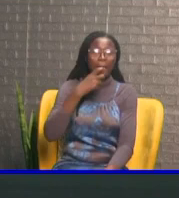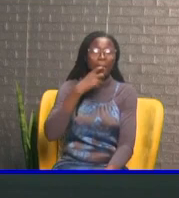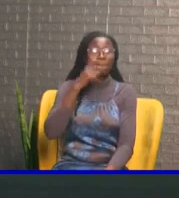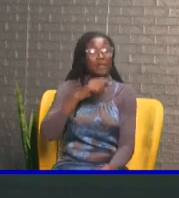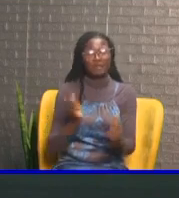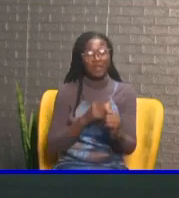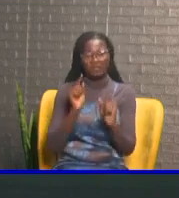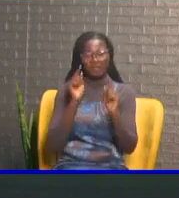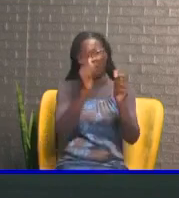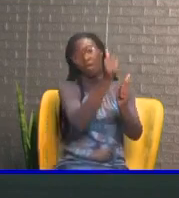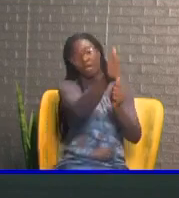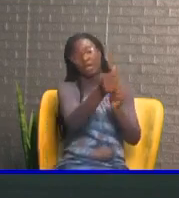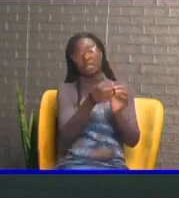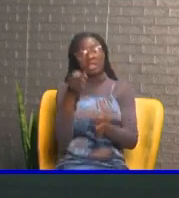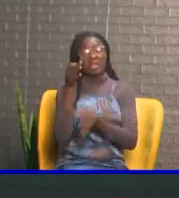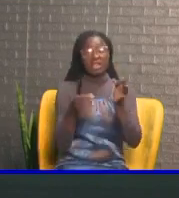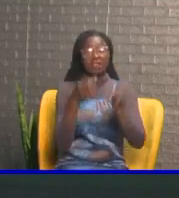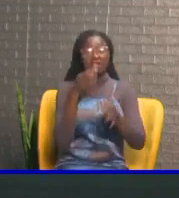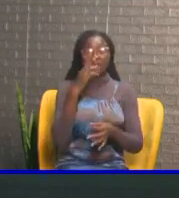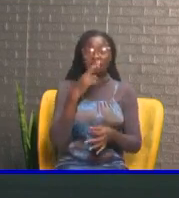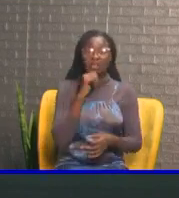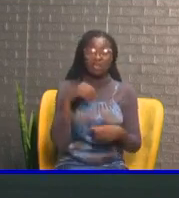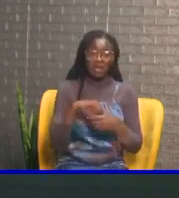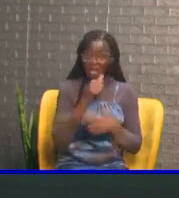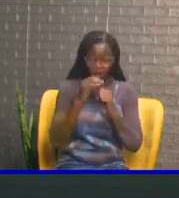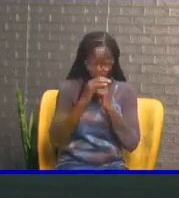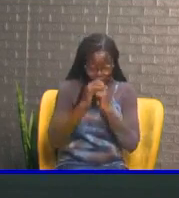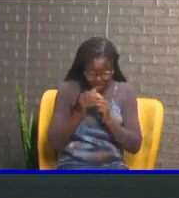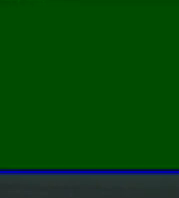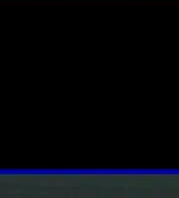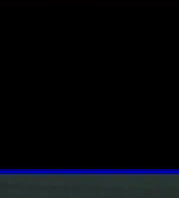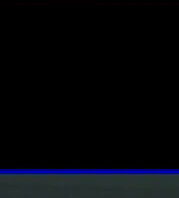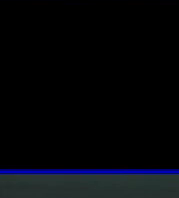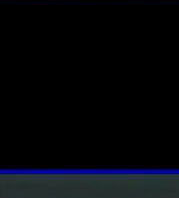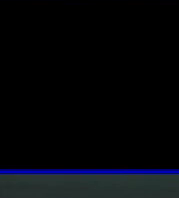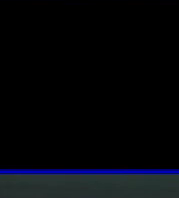If you are not a worshiper and you're a preacher, you have no chance in what is coming.